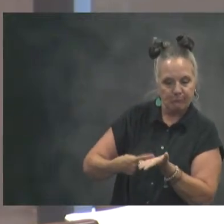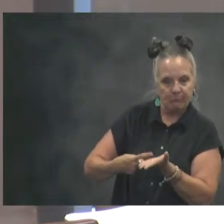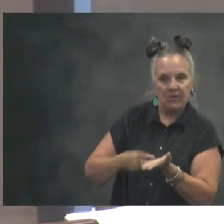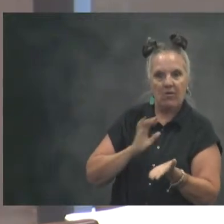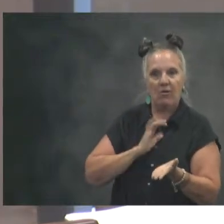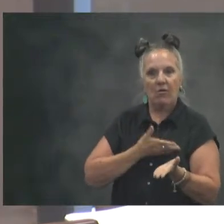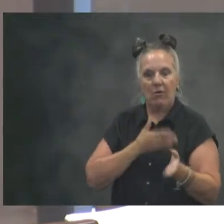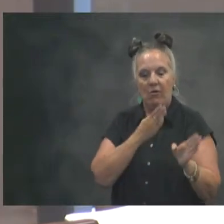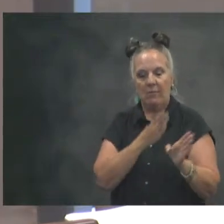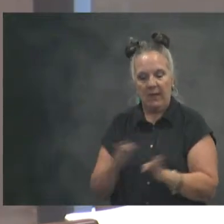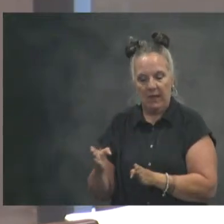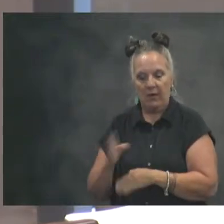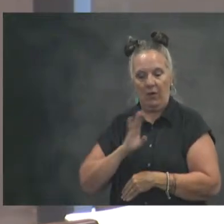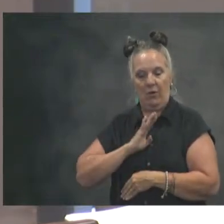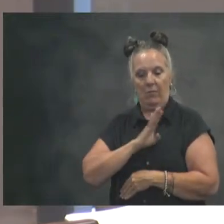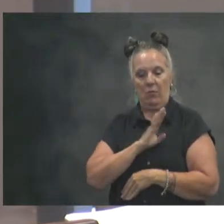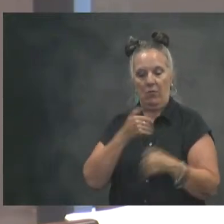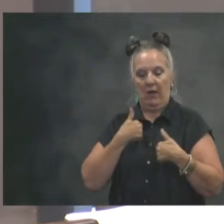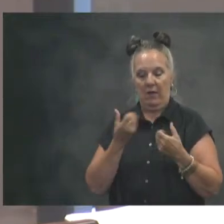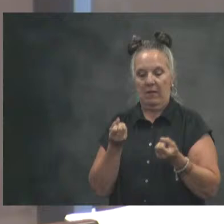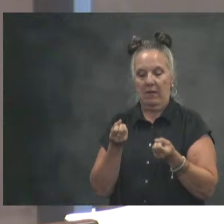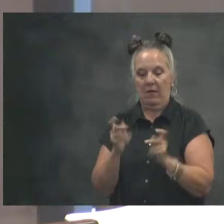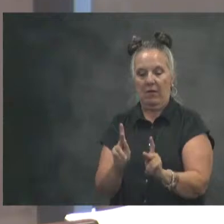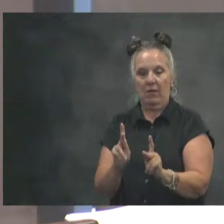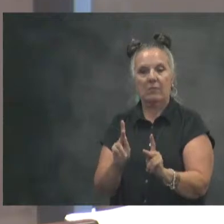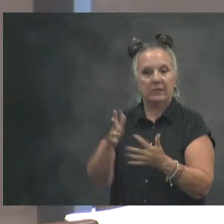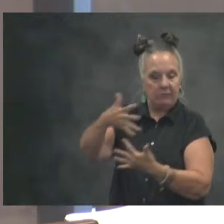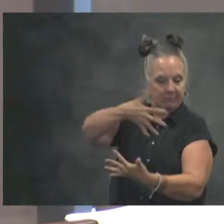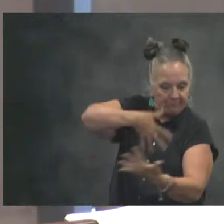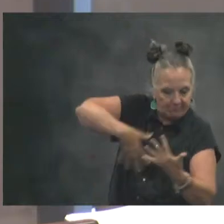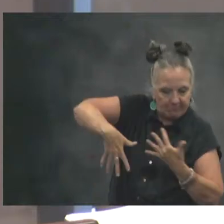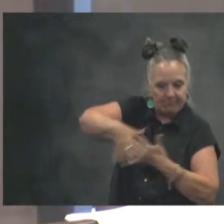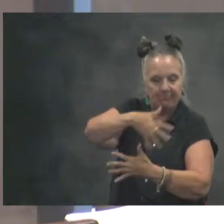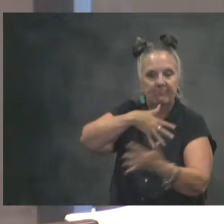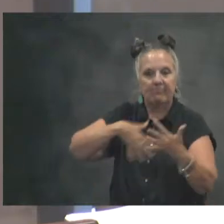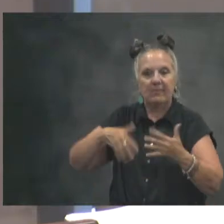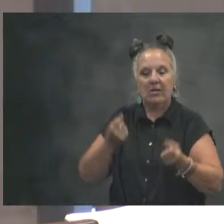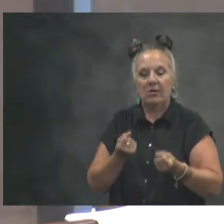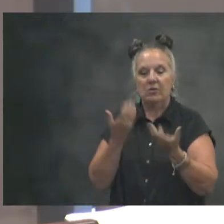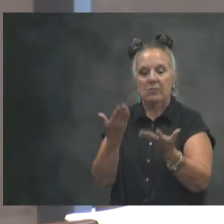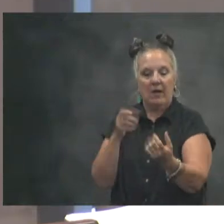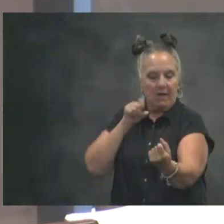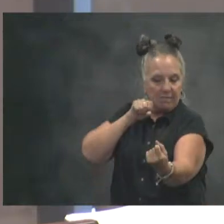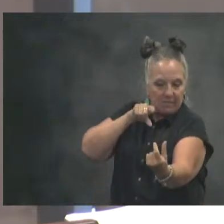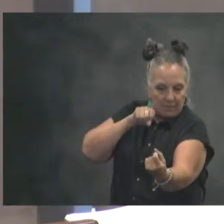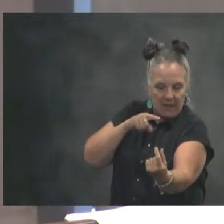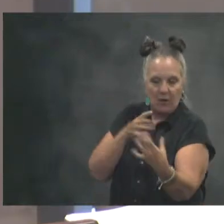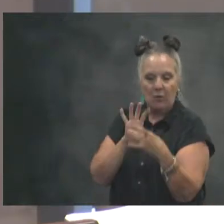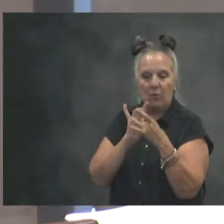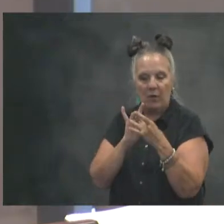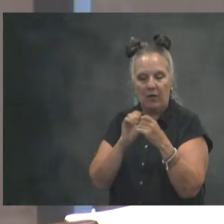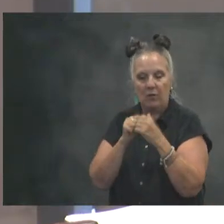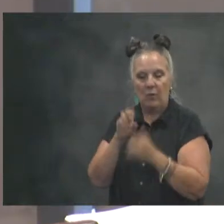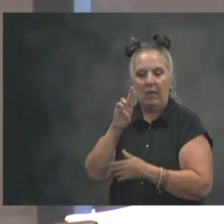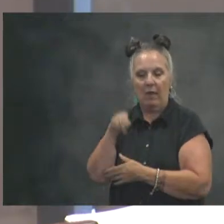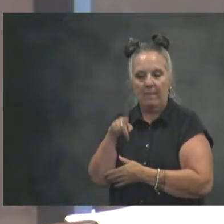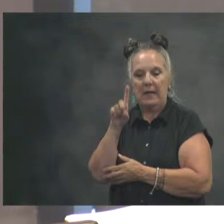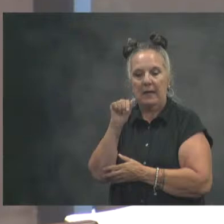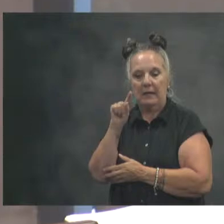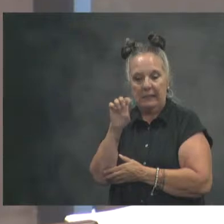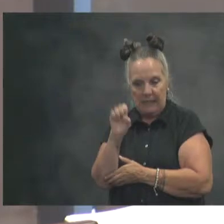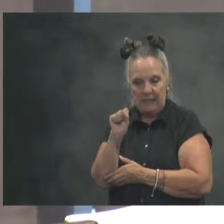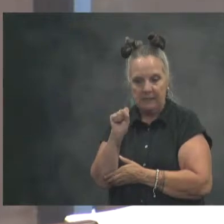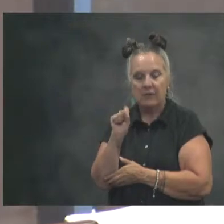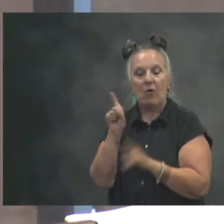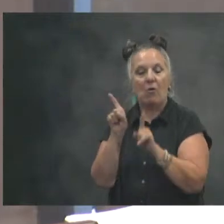plan. The board has had the opportunity to engage and to provide feedback related to these updates. In